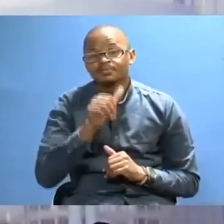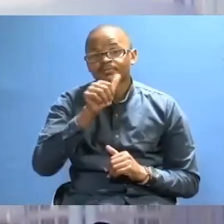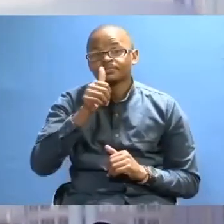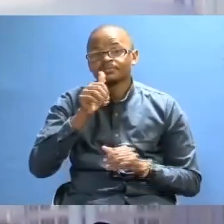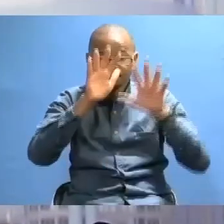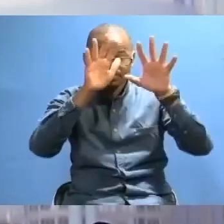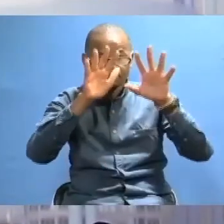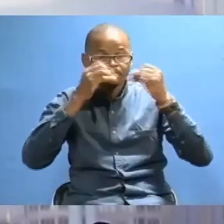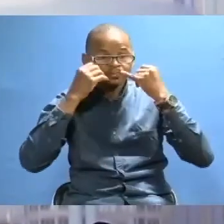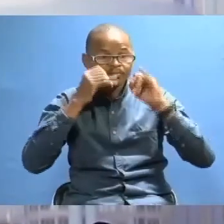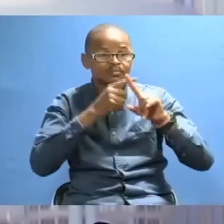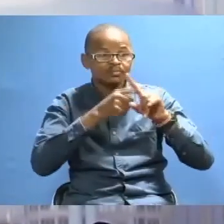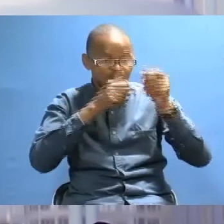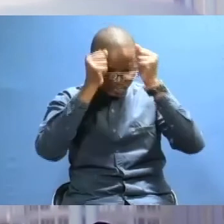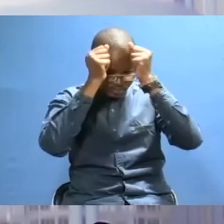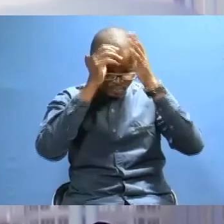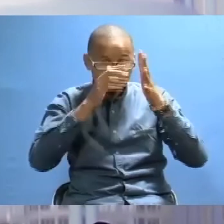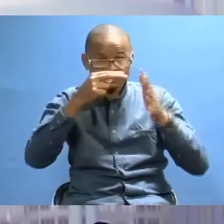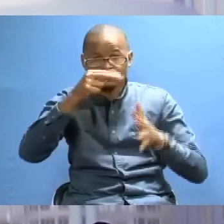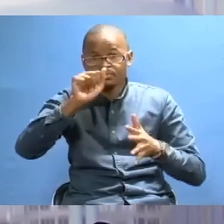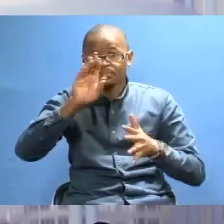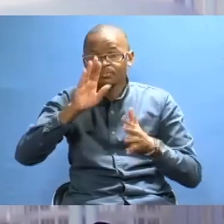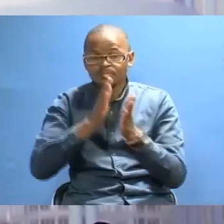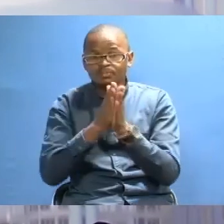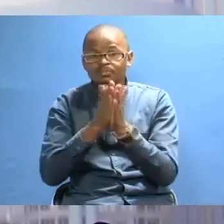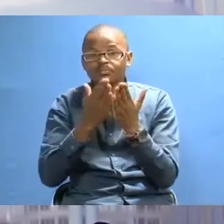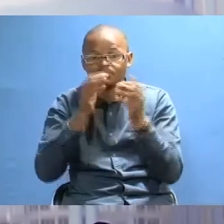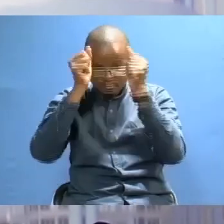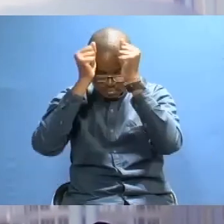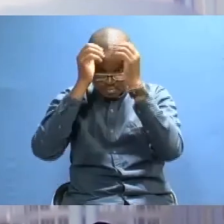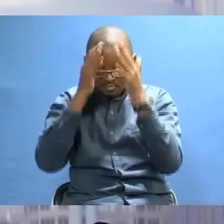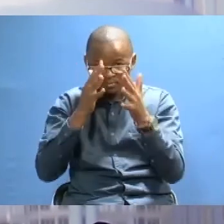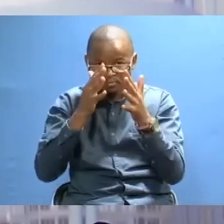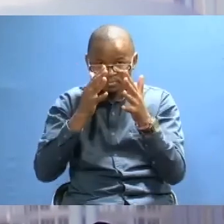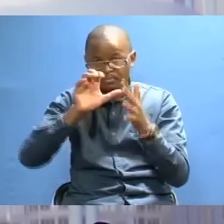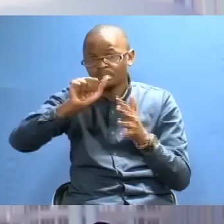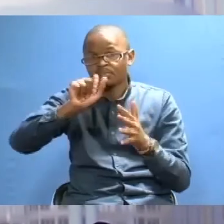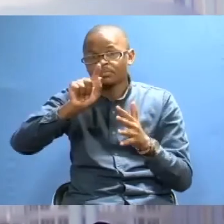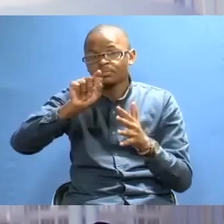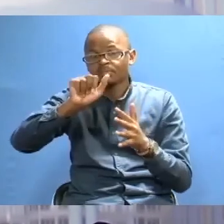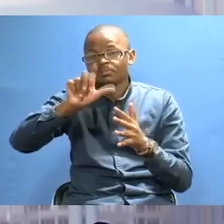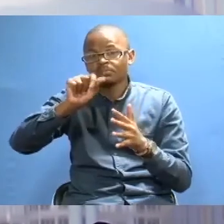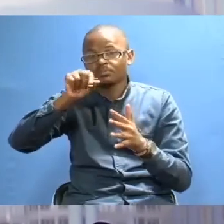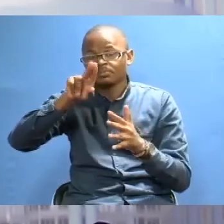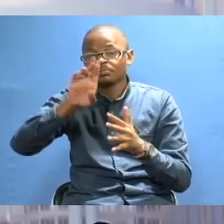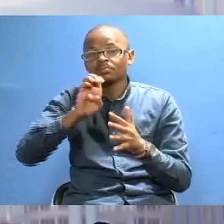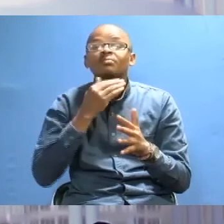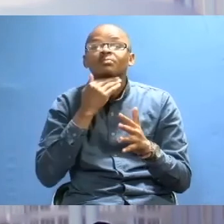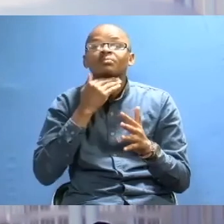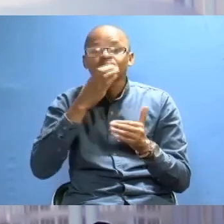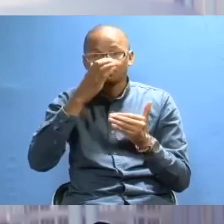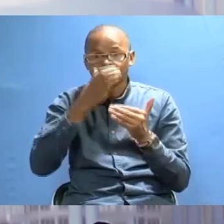Other relevant information you get from the student's handbook as well as the student catalog. As I